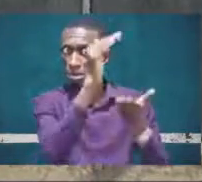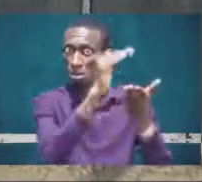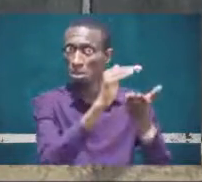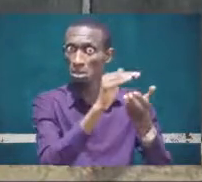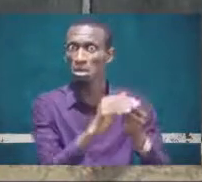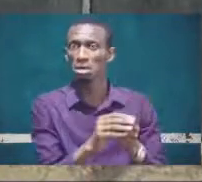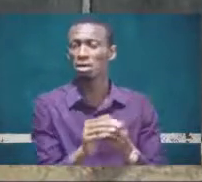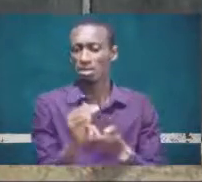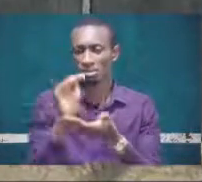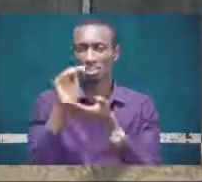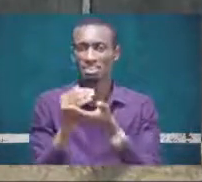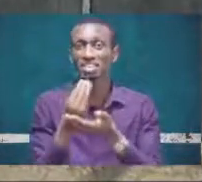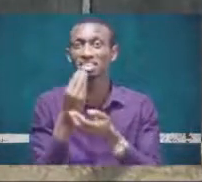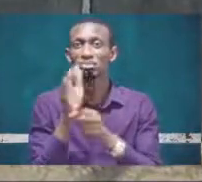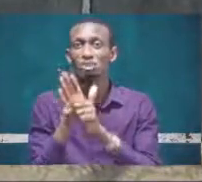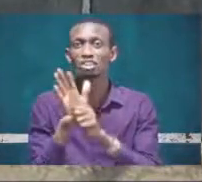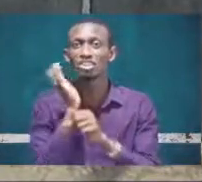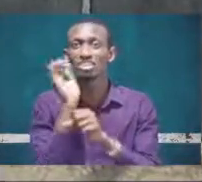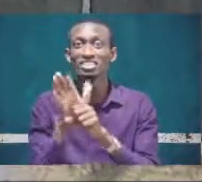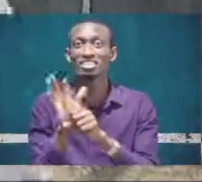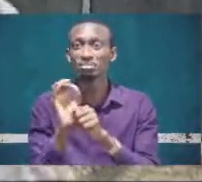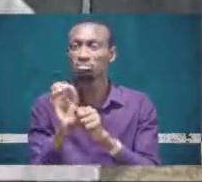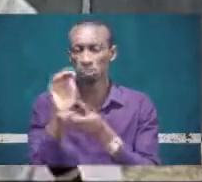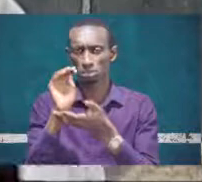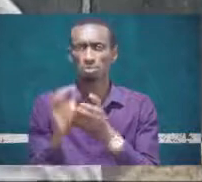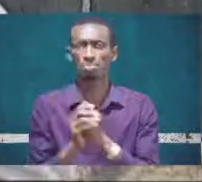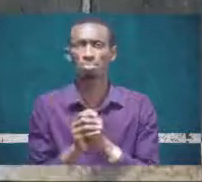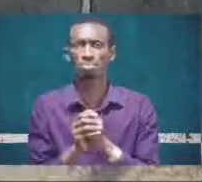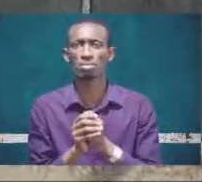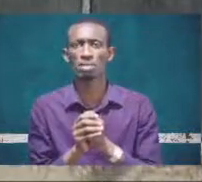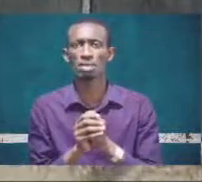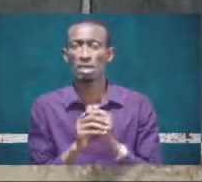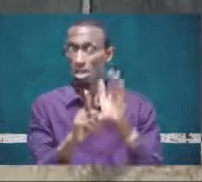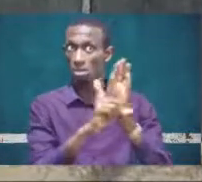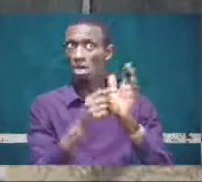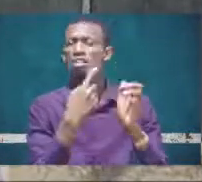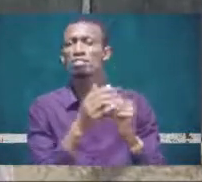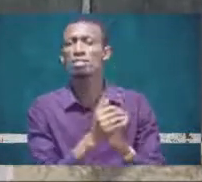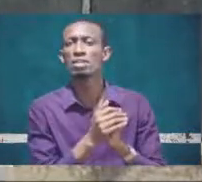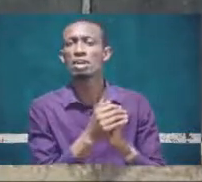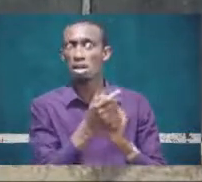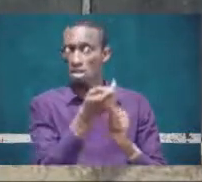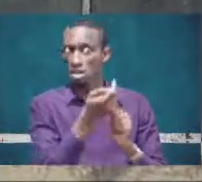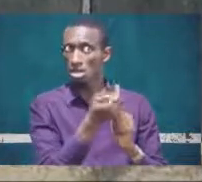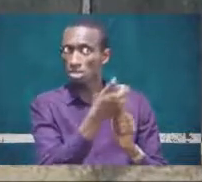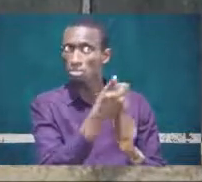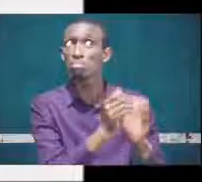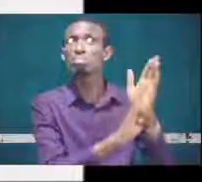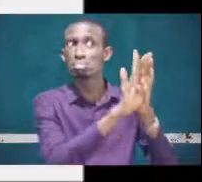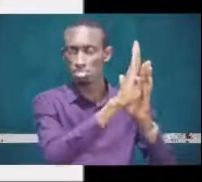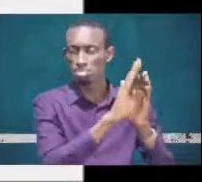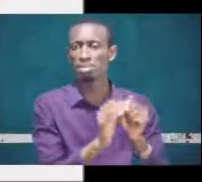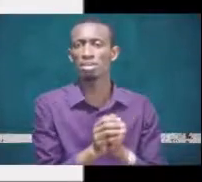reduces the quantity. So the demand for given goods, a given good is a consumer good whose demand increases when its